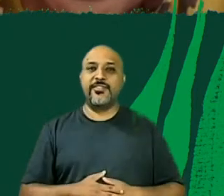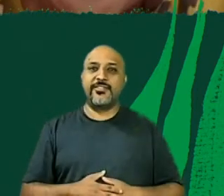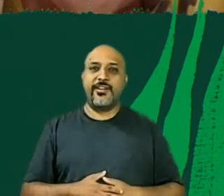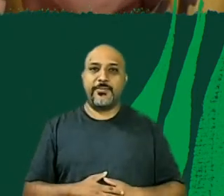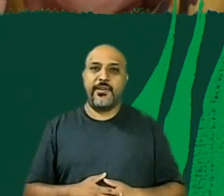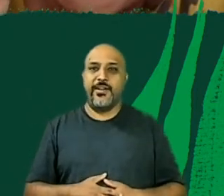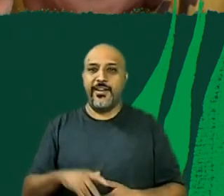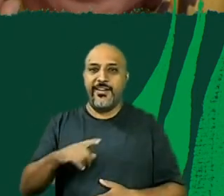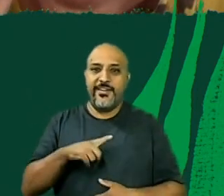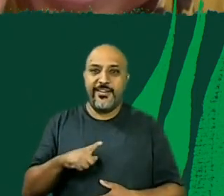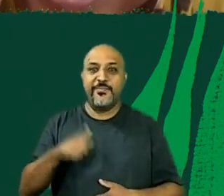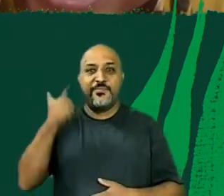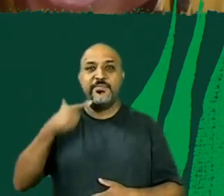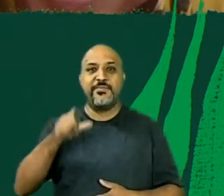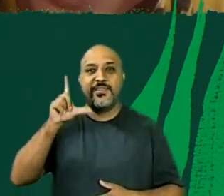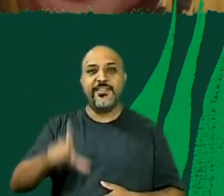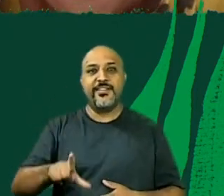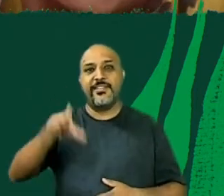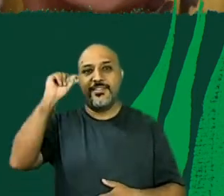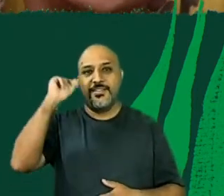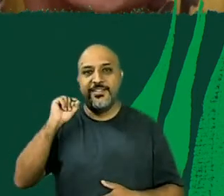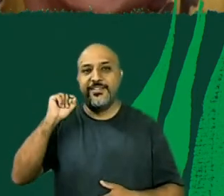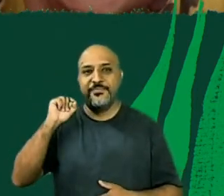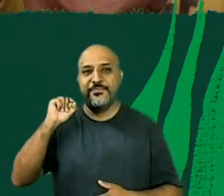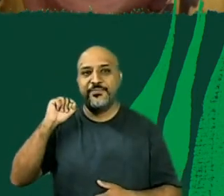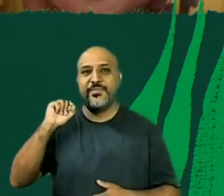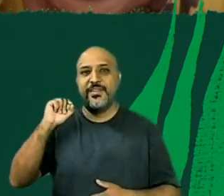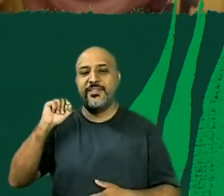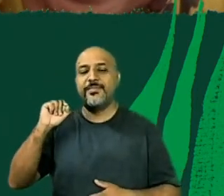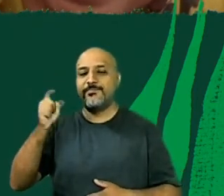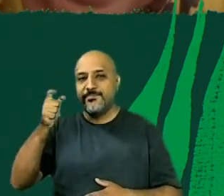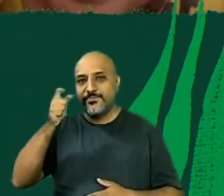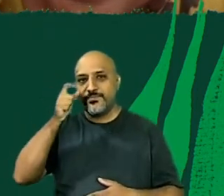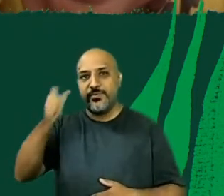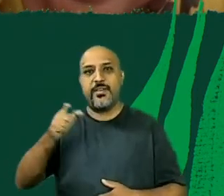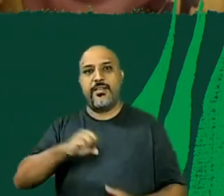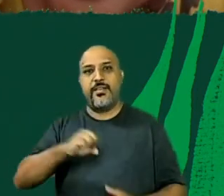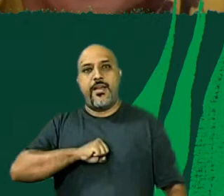orients this choice for the abortion?